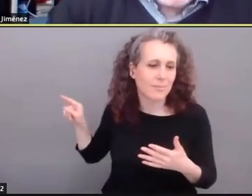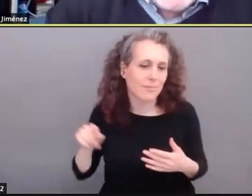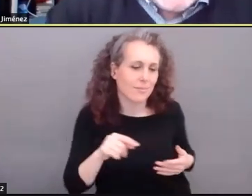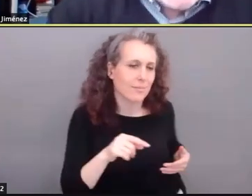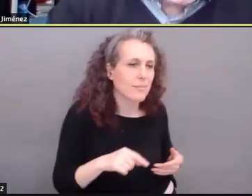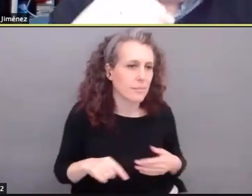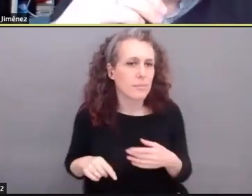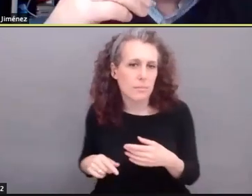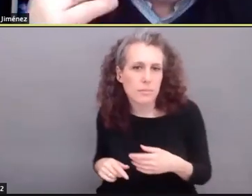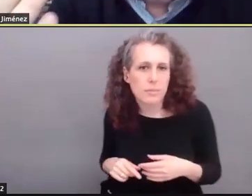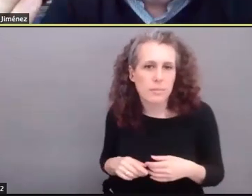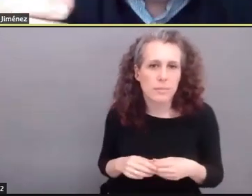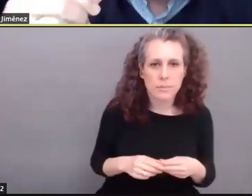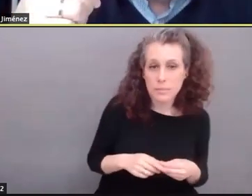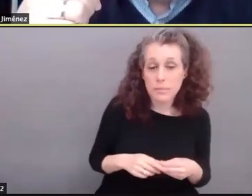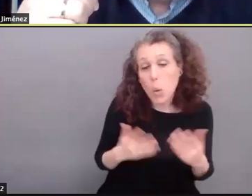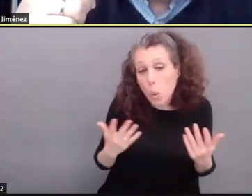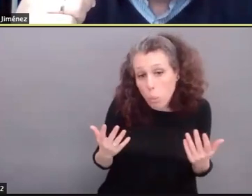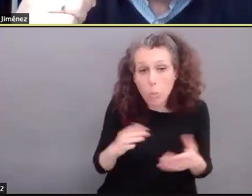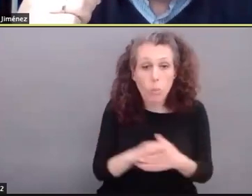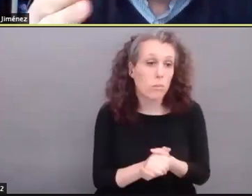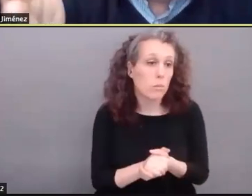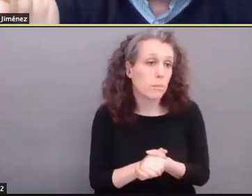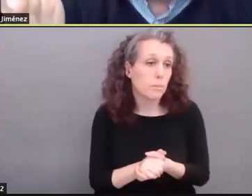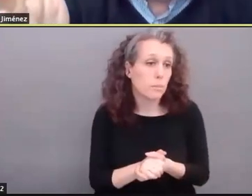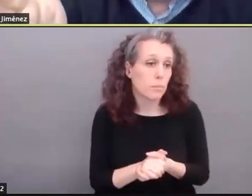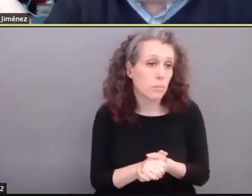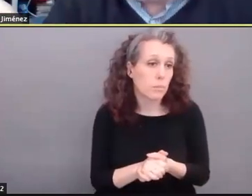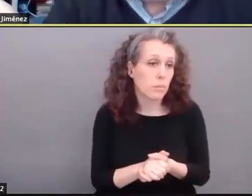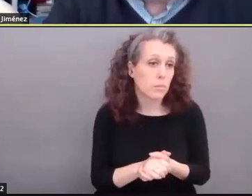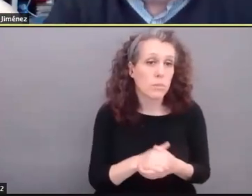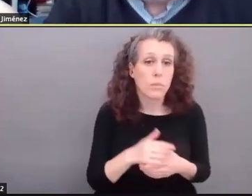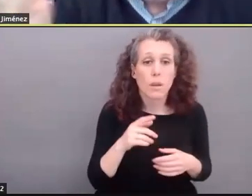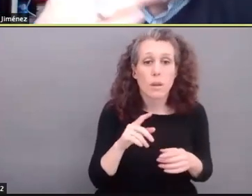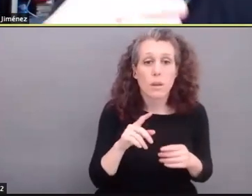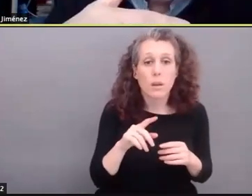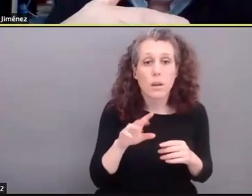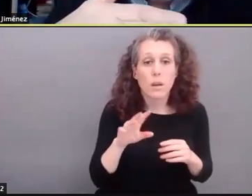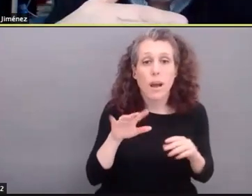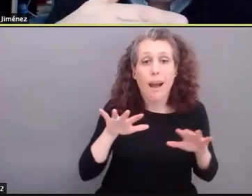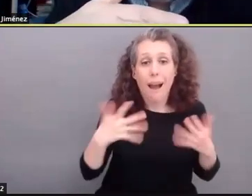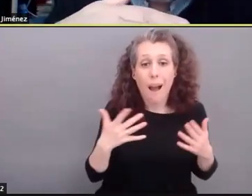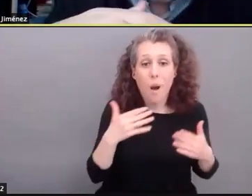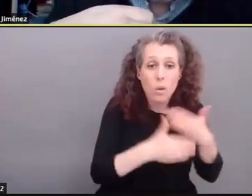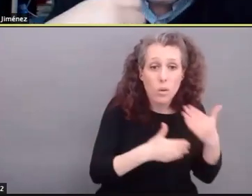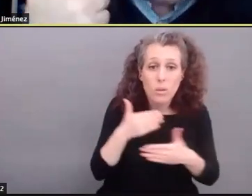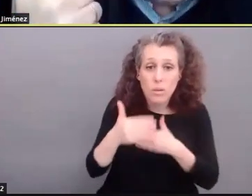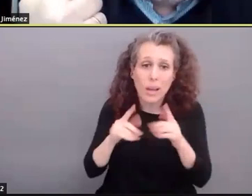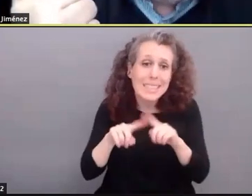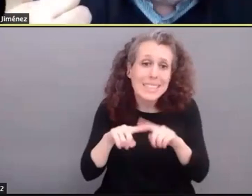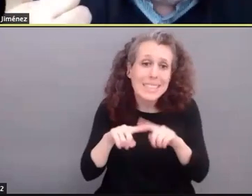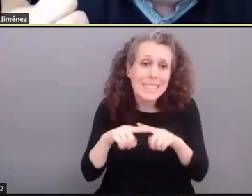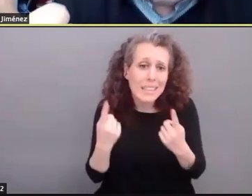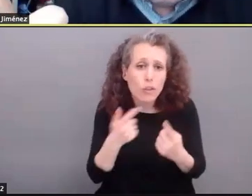have. It's possible selecting different techniques relating to selection